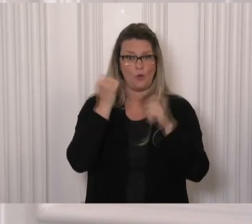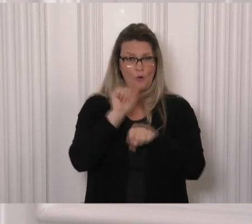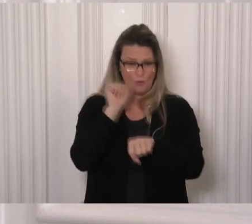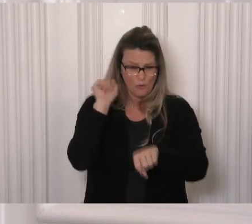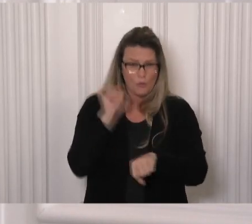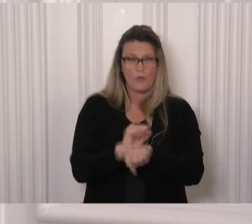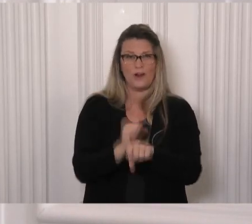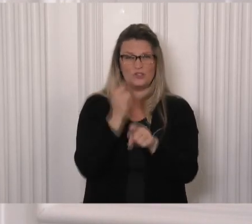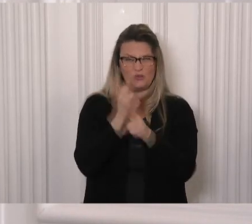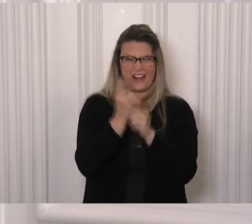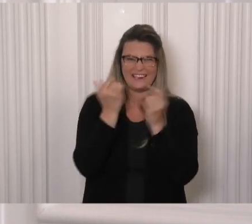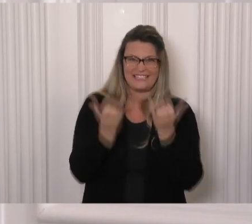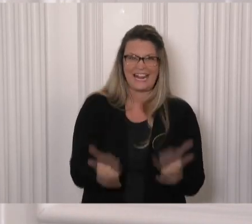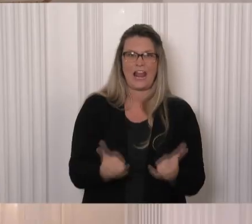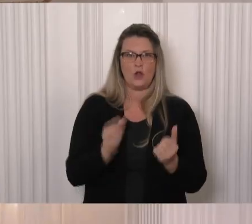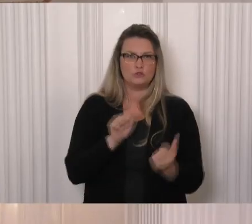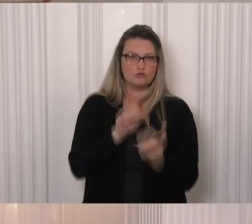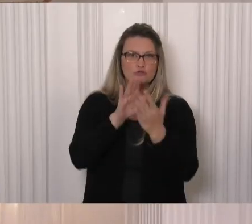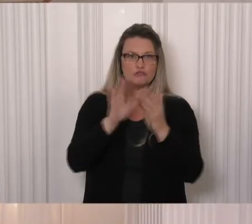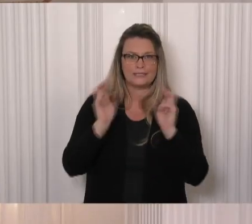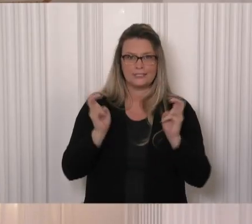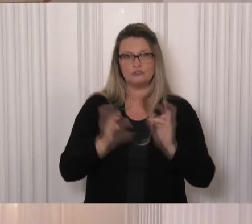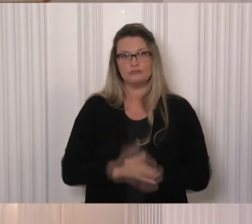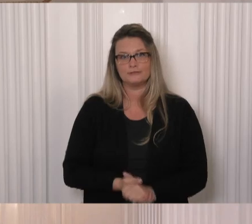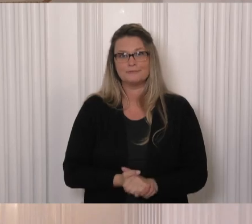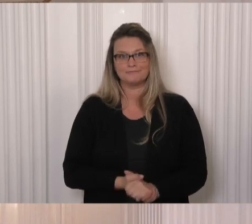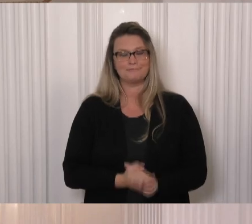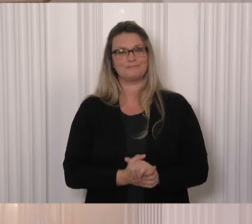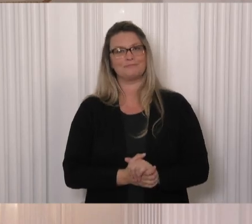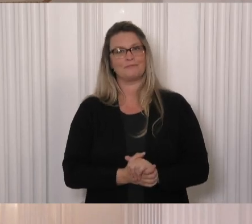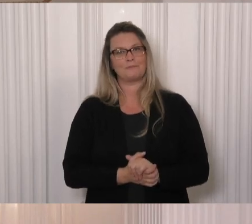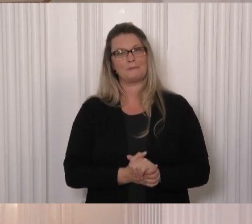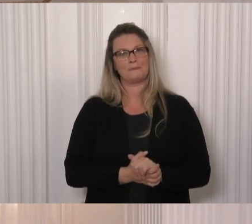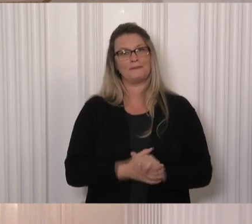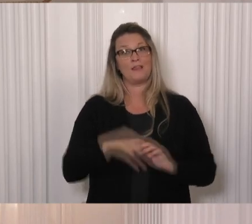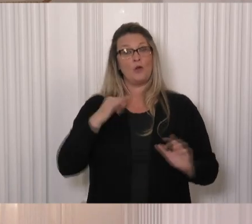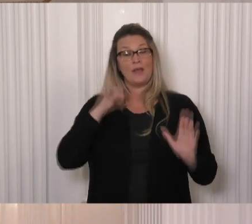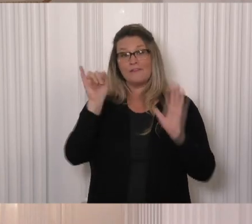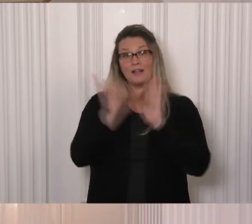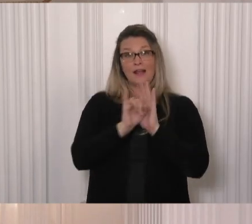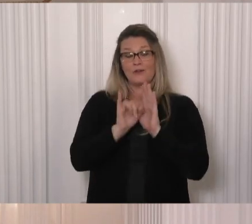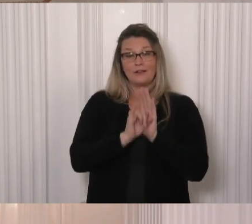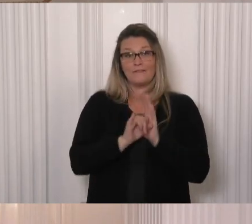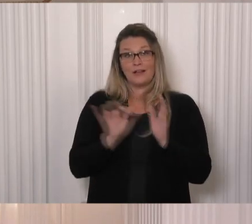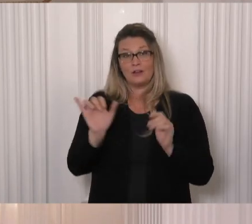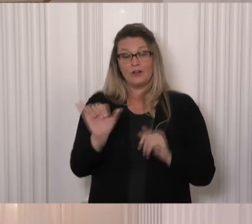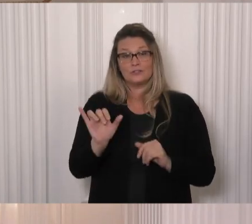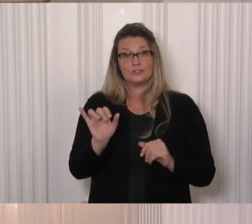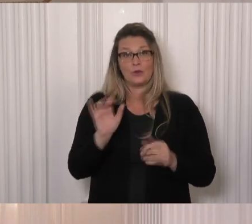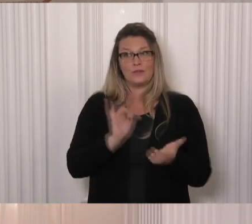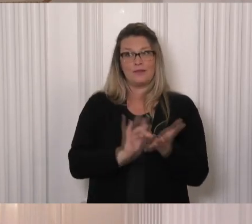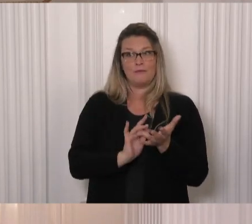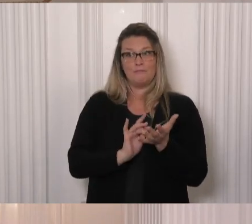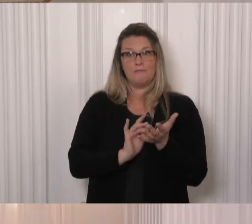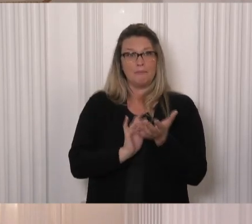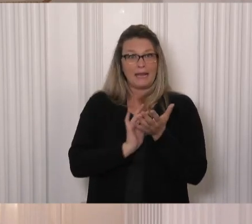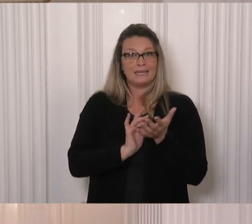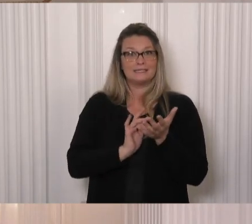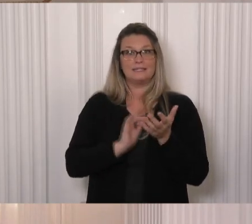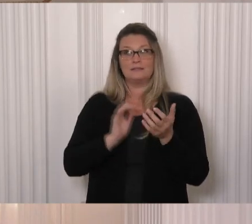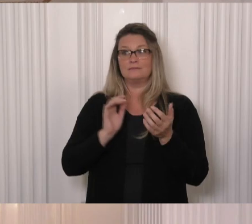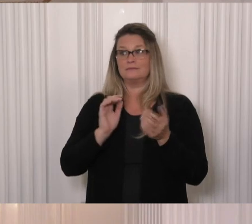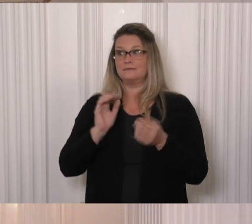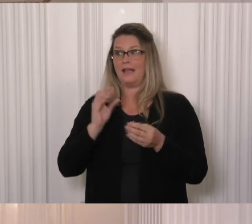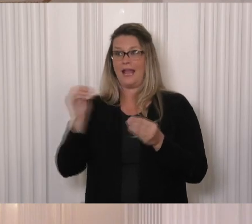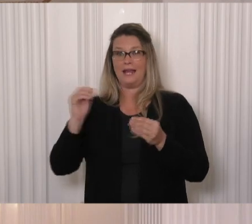that we need to deal with. I think you also have to recognize that all of the measures we put in place are so incredibly important, and they do a